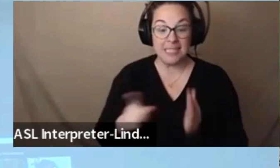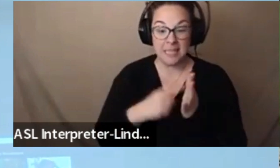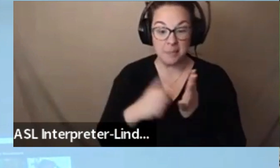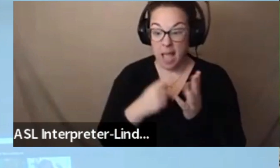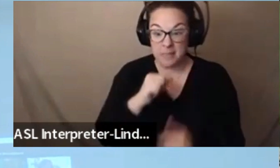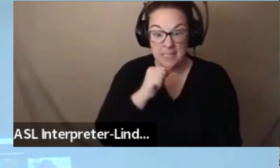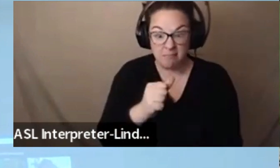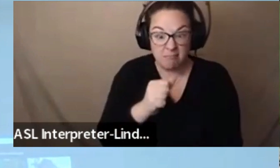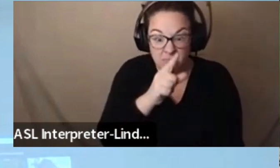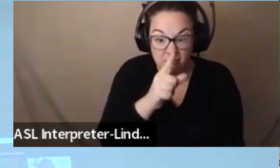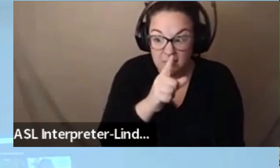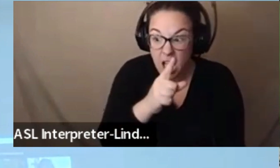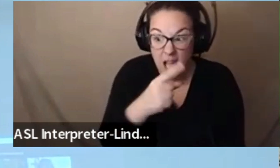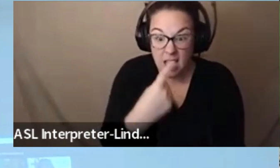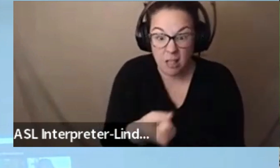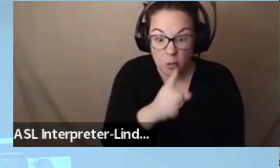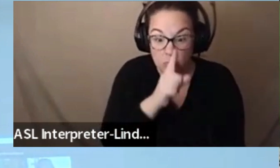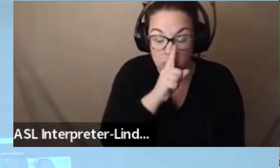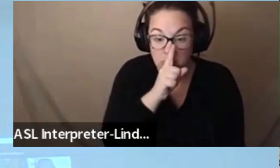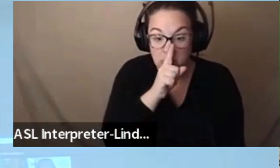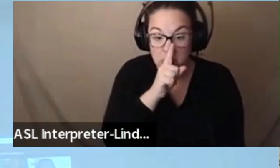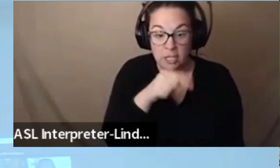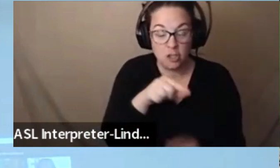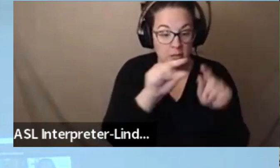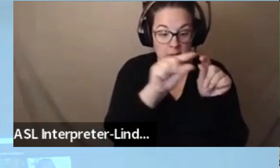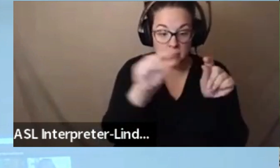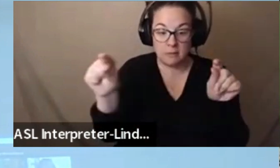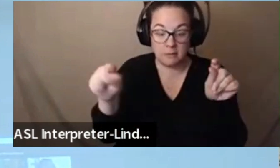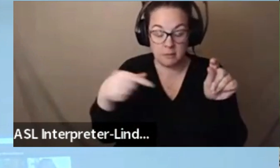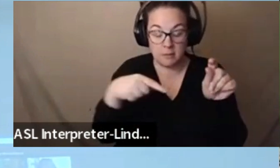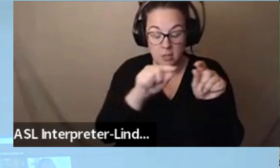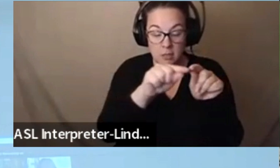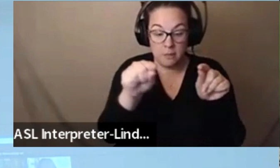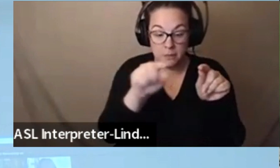minimal. Sometimes doesn't even say that, and you have to work it out.